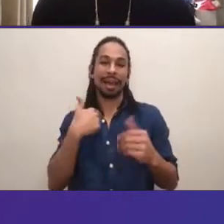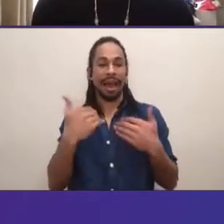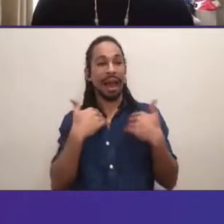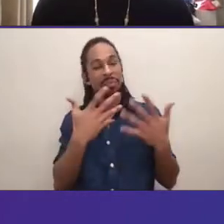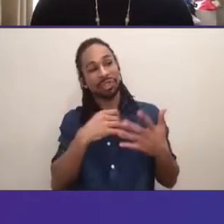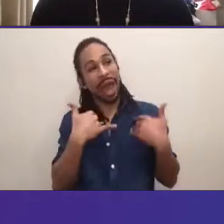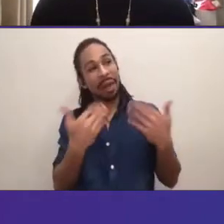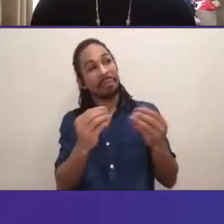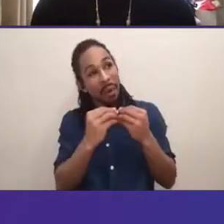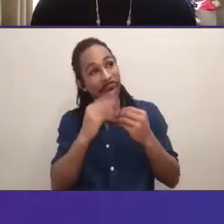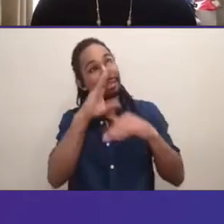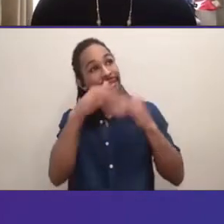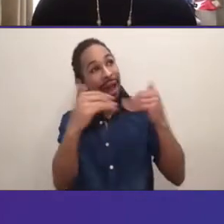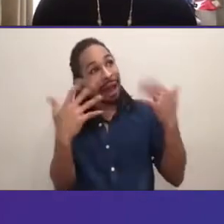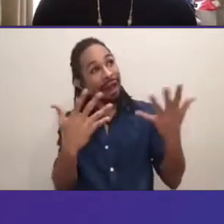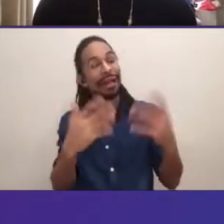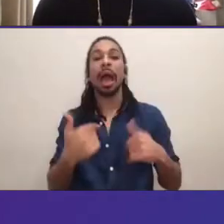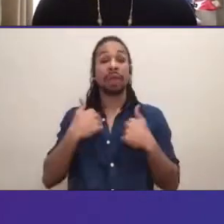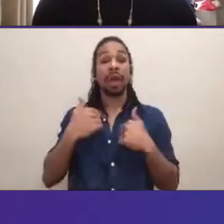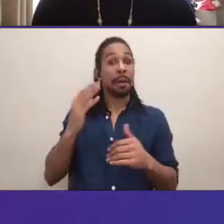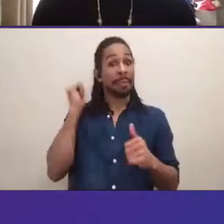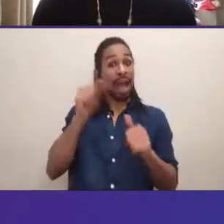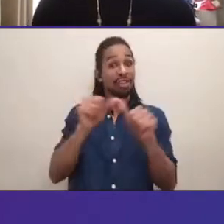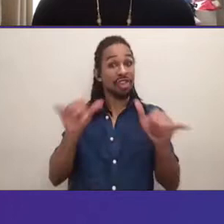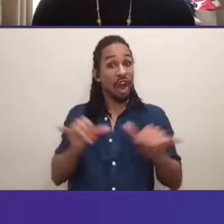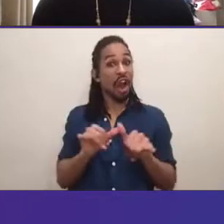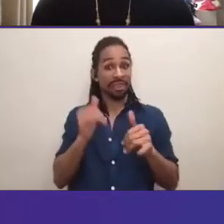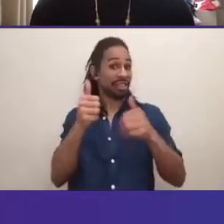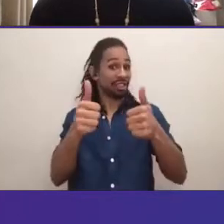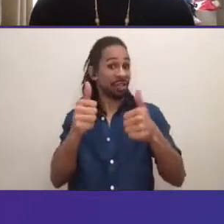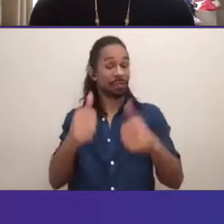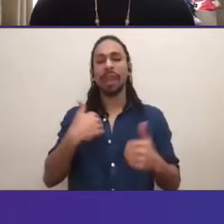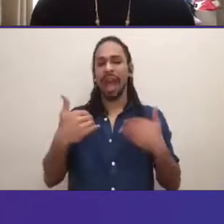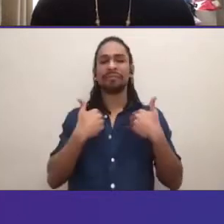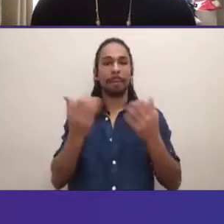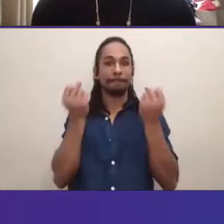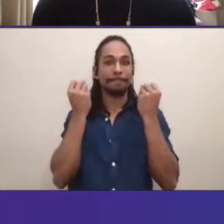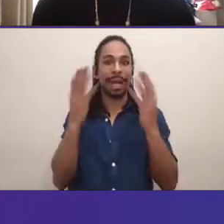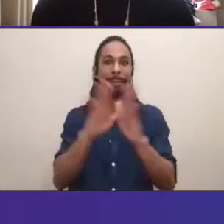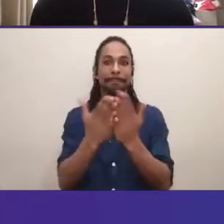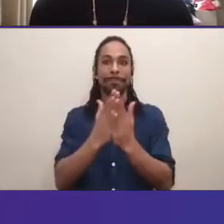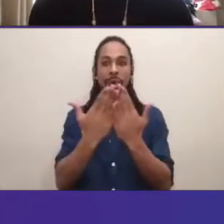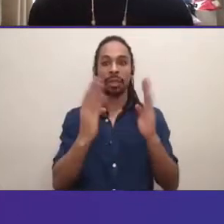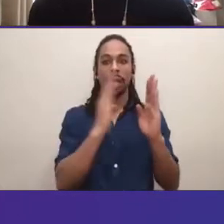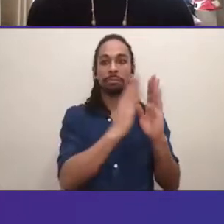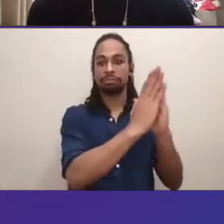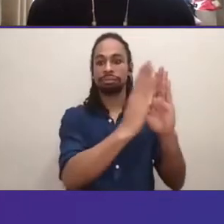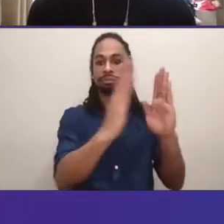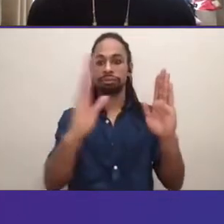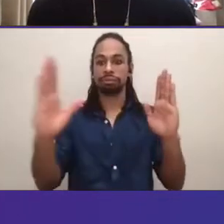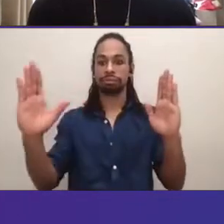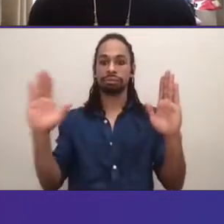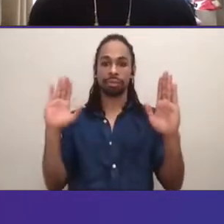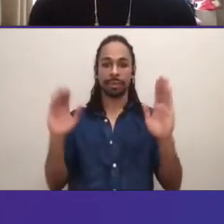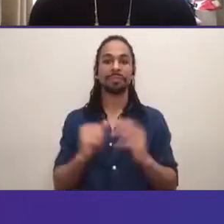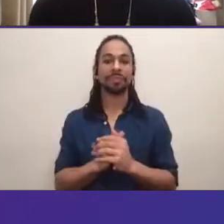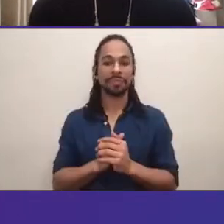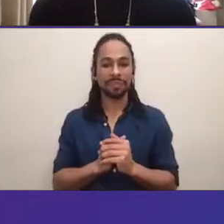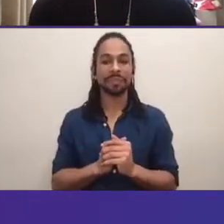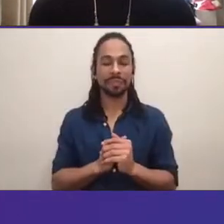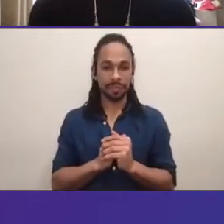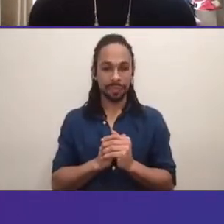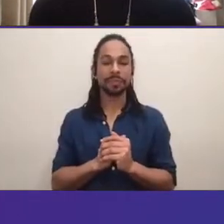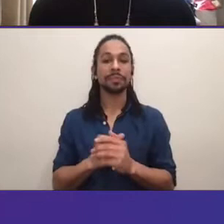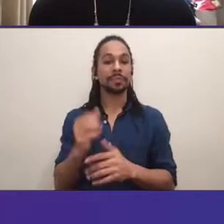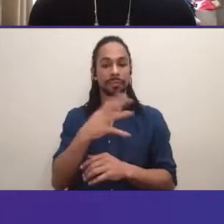really helpful. I'm surrounded by books, lots of books to my left and my right. There's a bookshelf here.